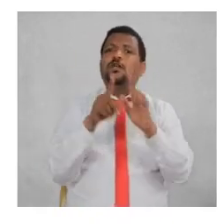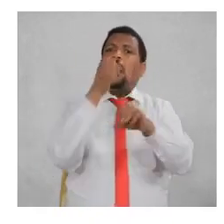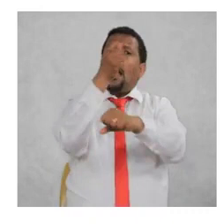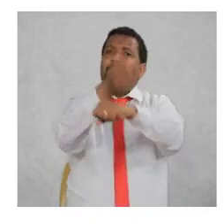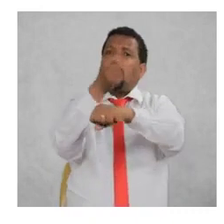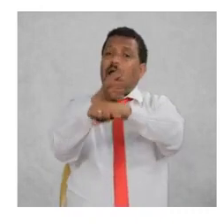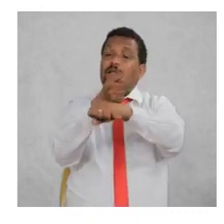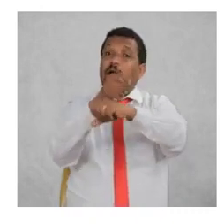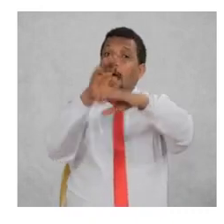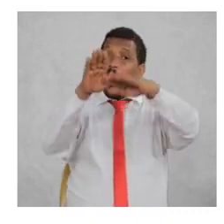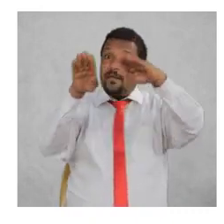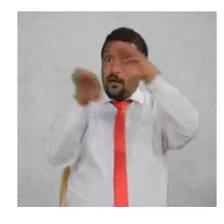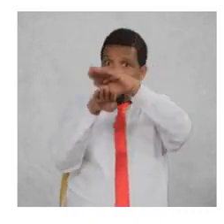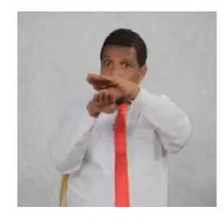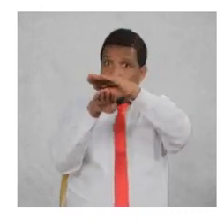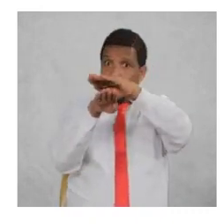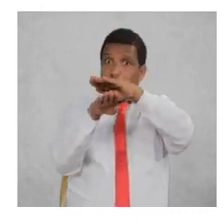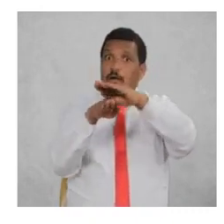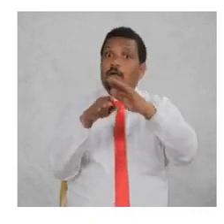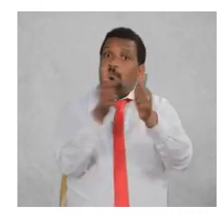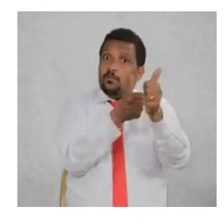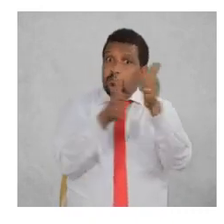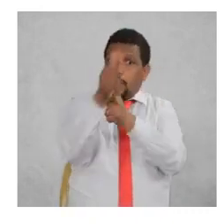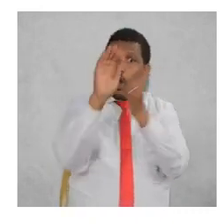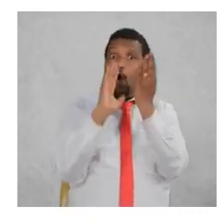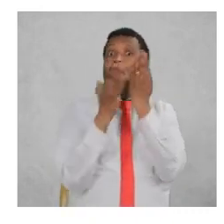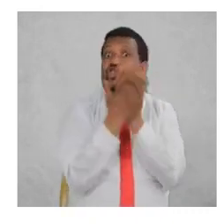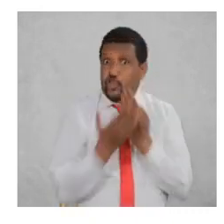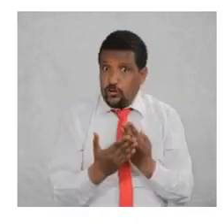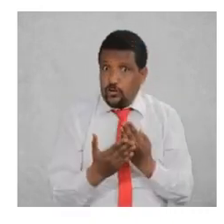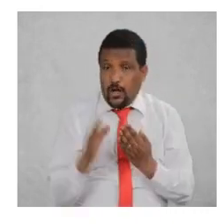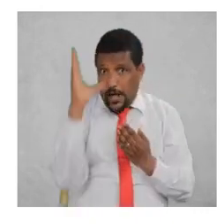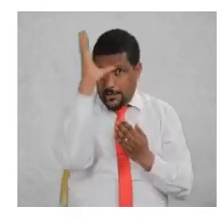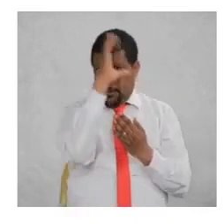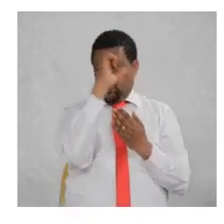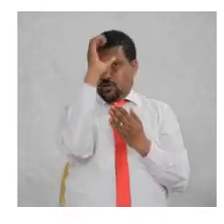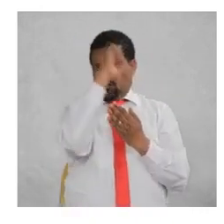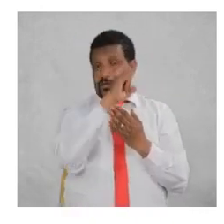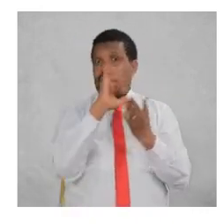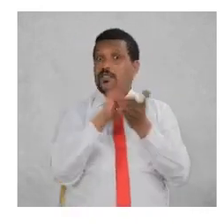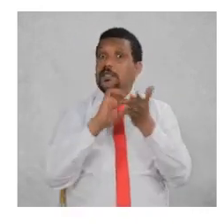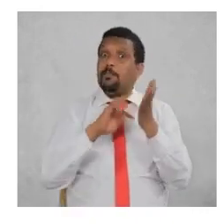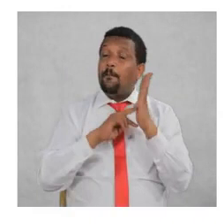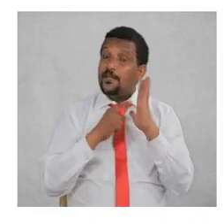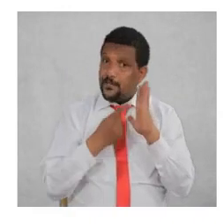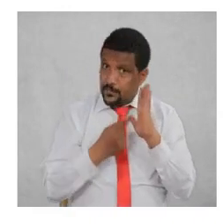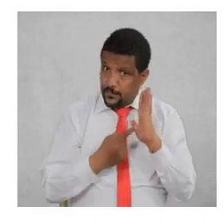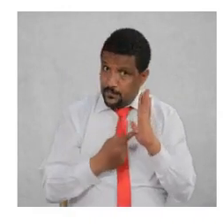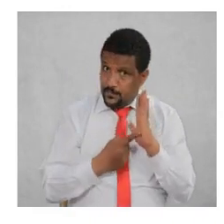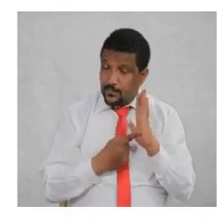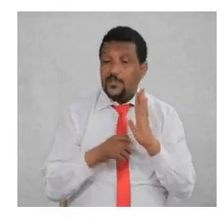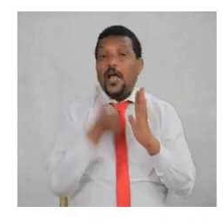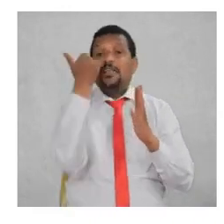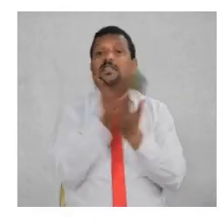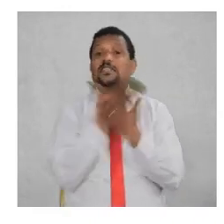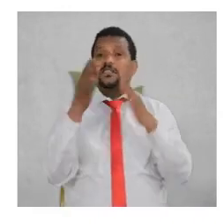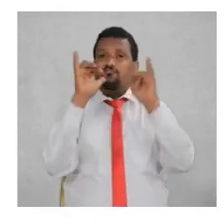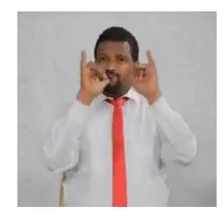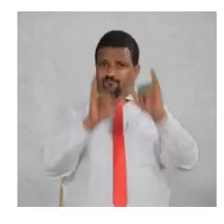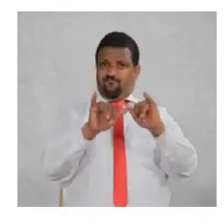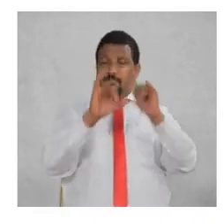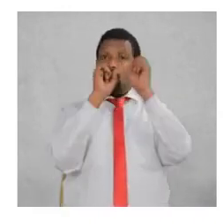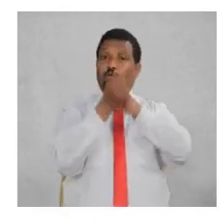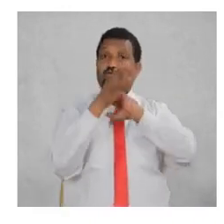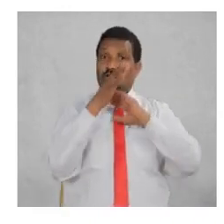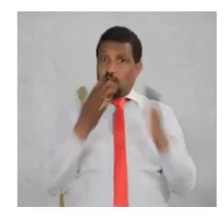applied under preconditions or assumptions. That means other things must remain